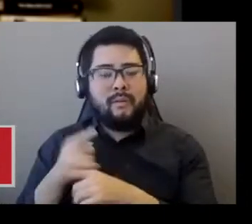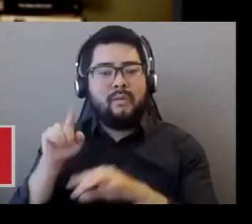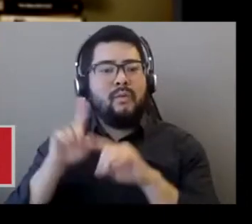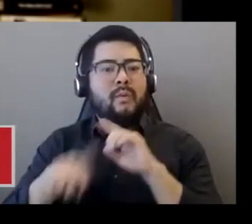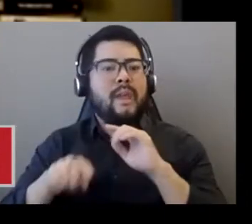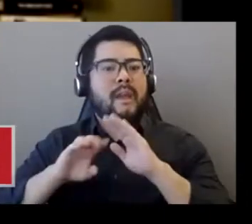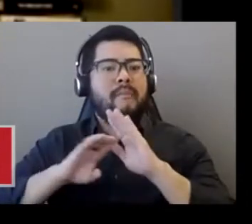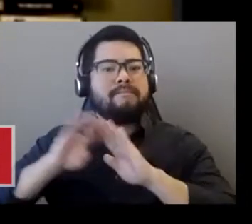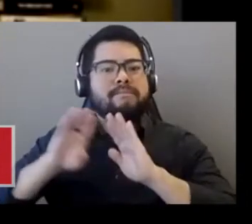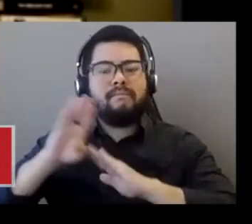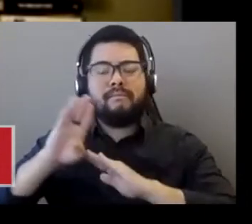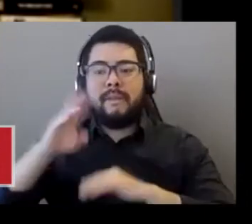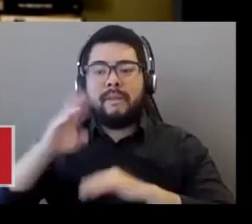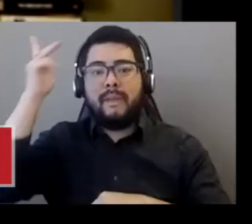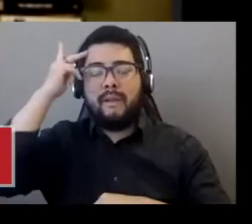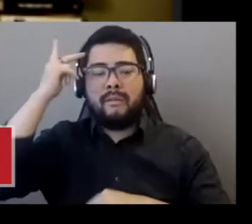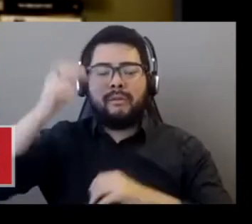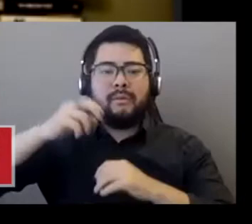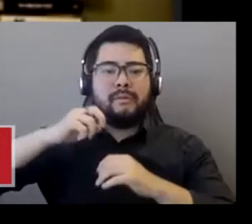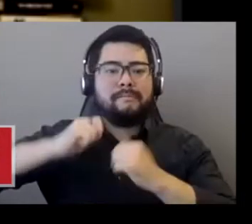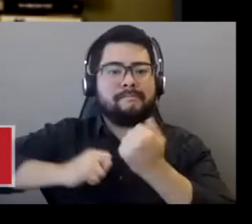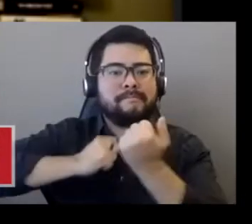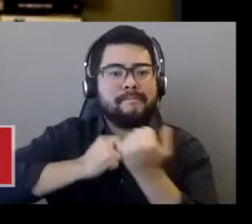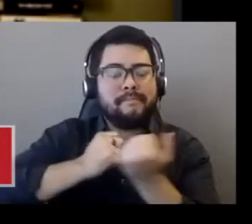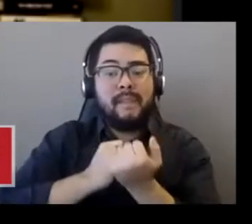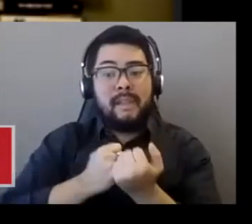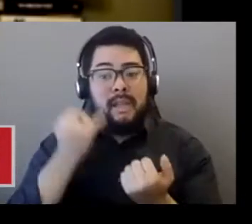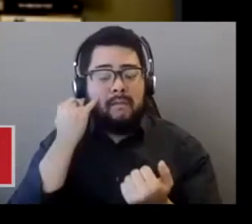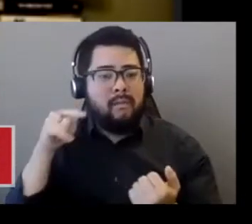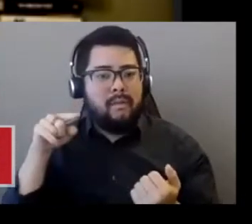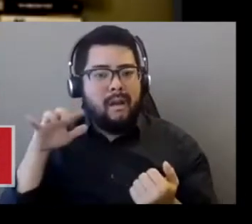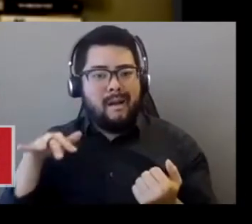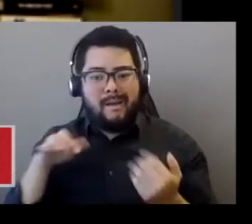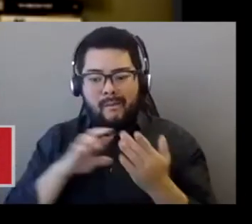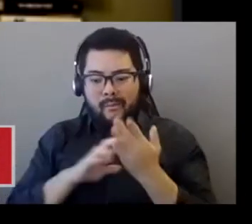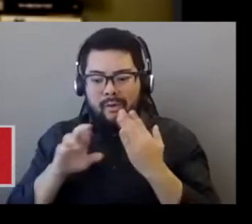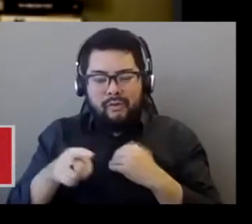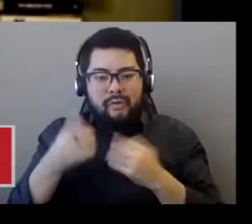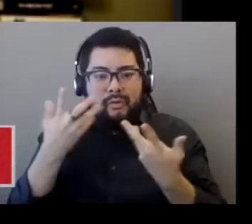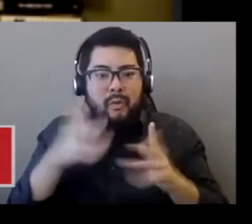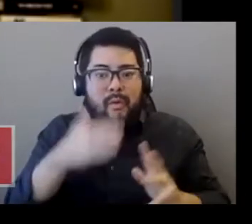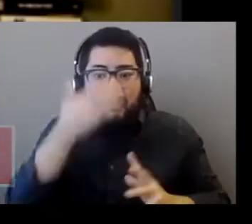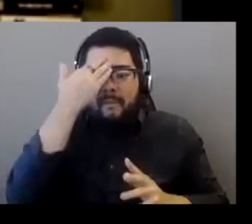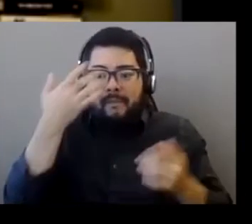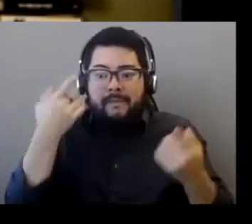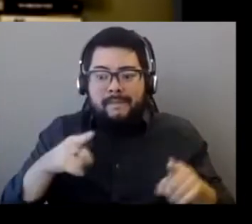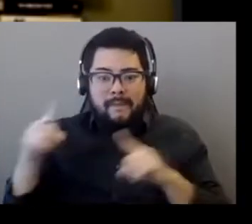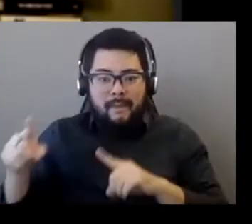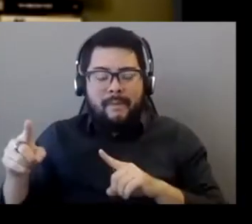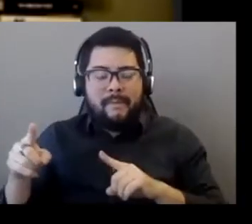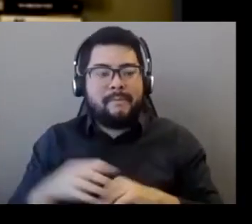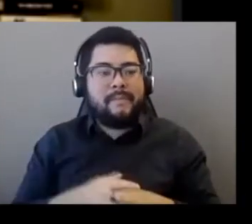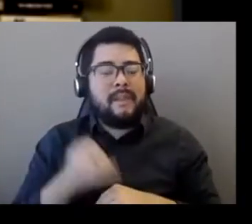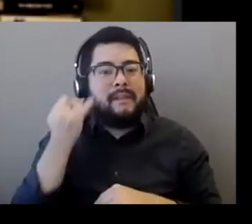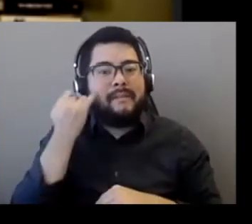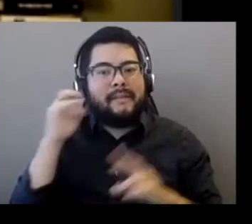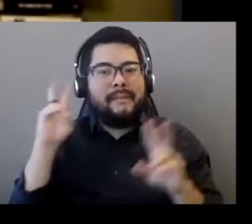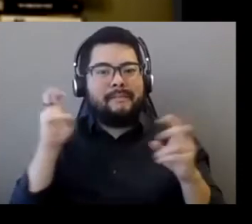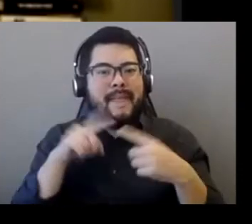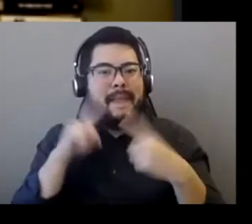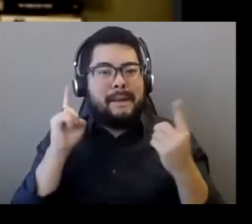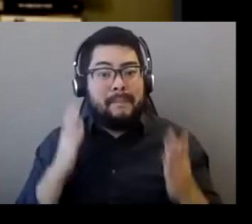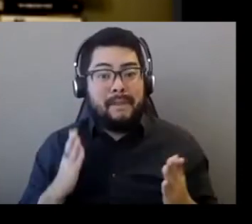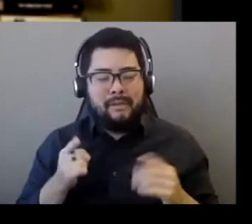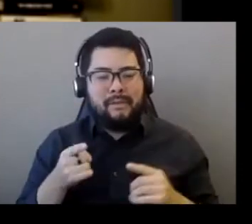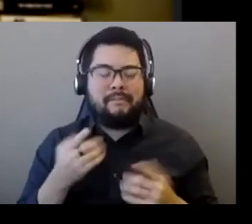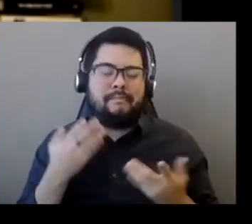campaign unless you have research, unless you know what, you know, you're dealing with. If you don't know your enemy, as it were, it's a